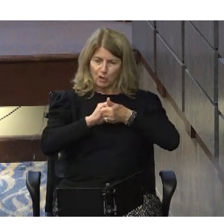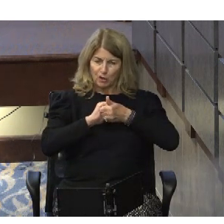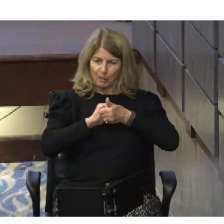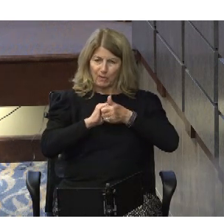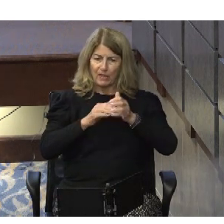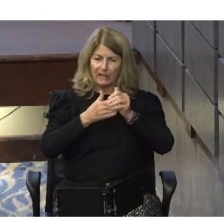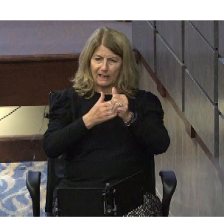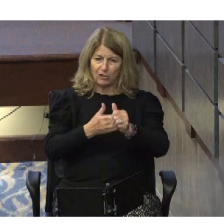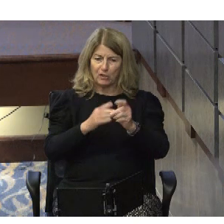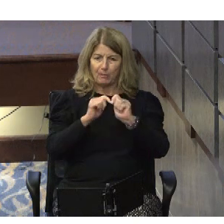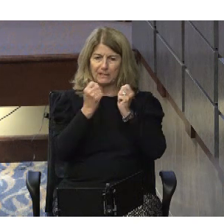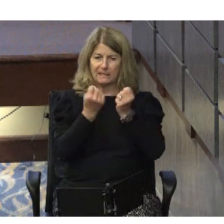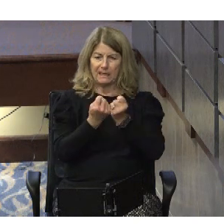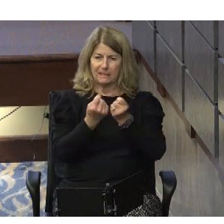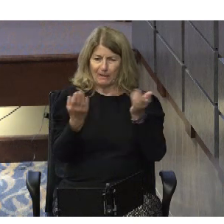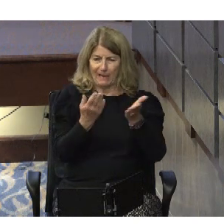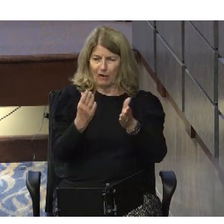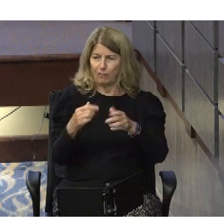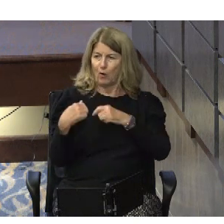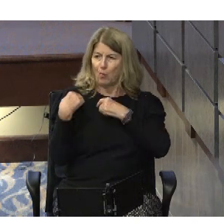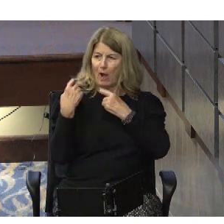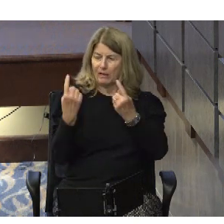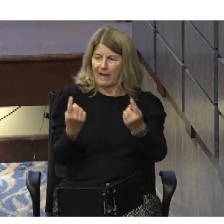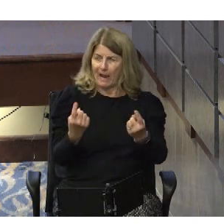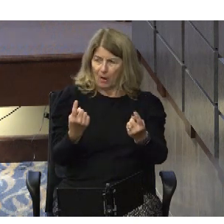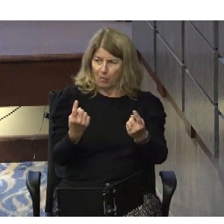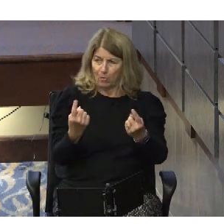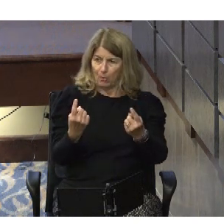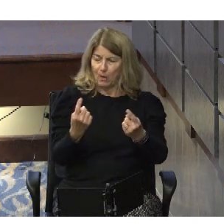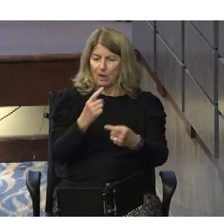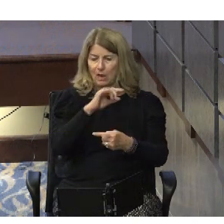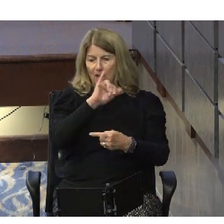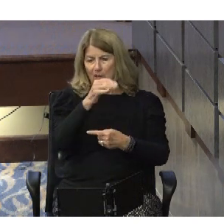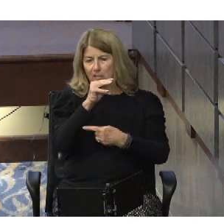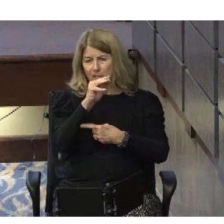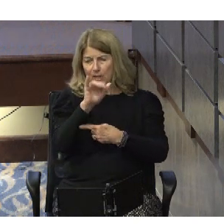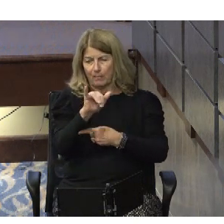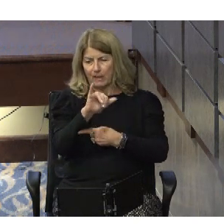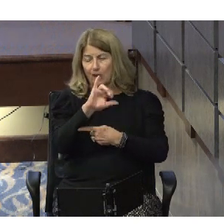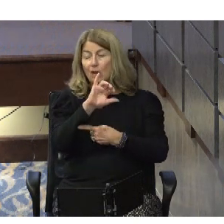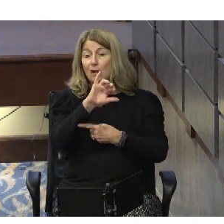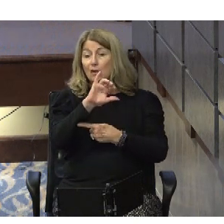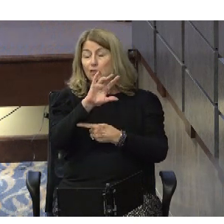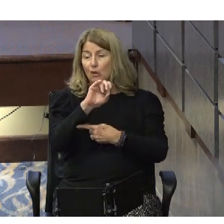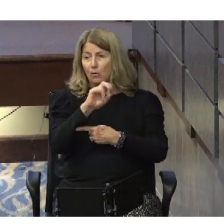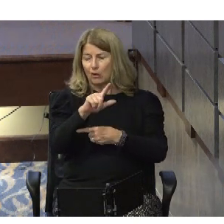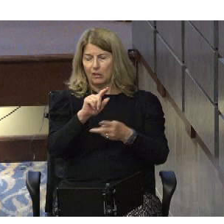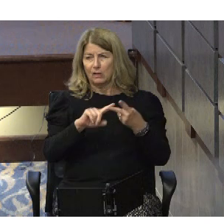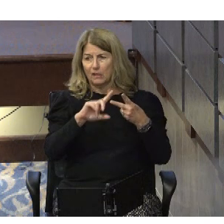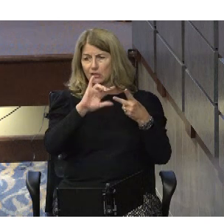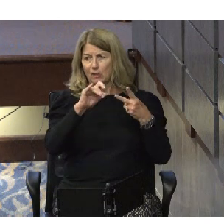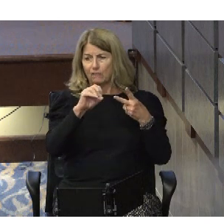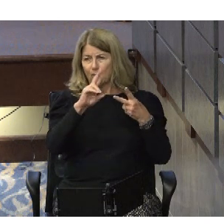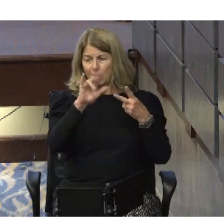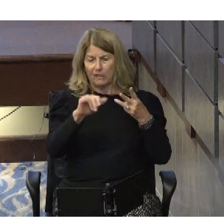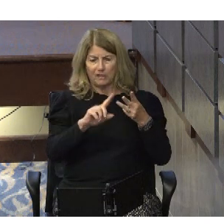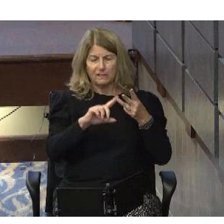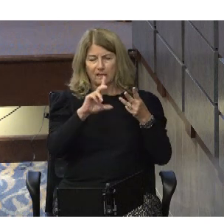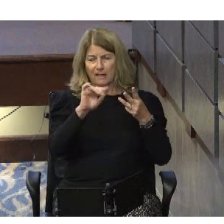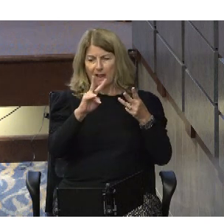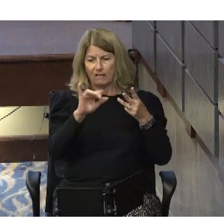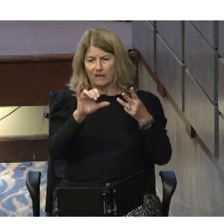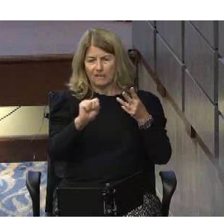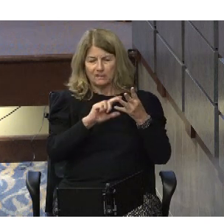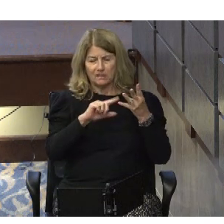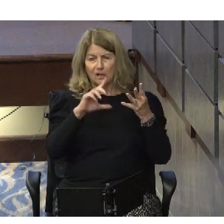team that's been together for a while now is Jimmy Dorrell, Jay Jeffrey, Billy Davis, Dusty Kirk, Dr.